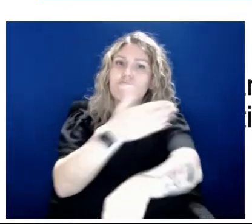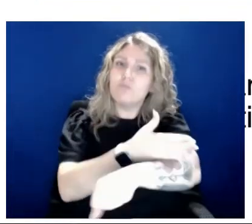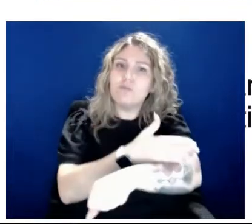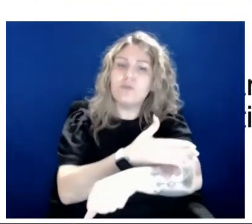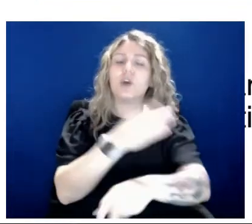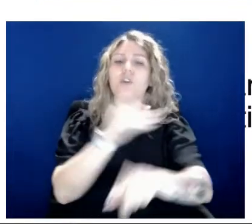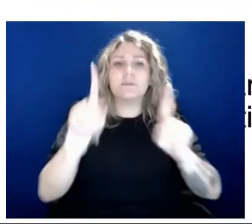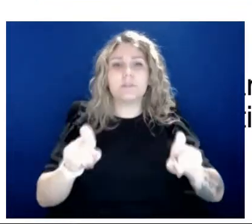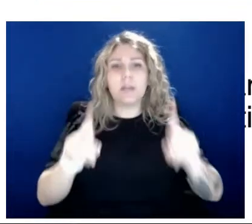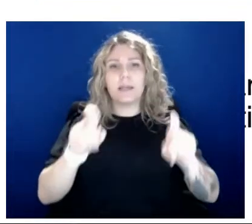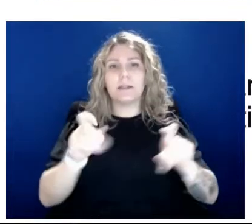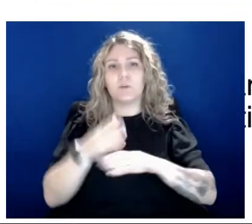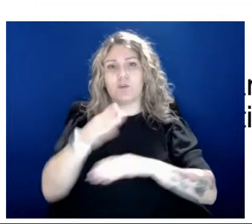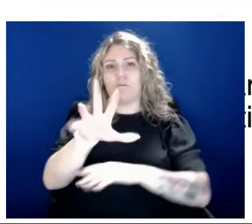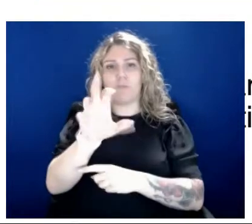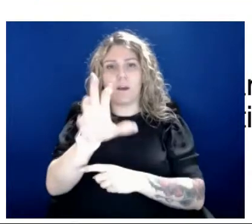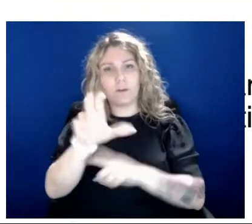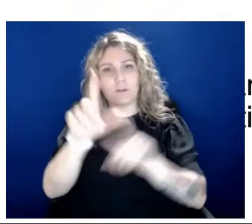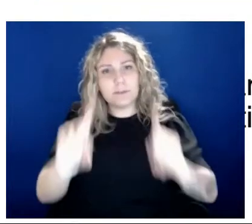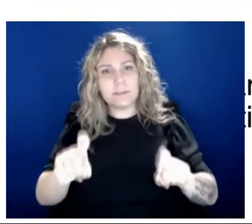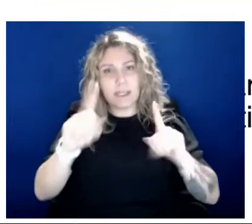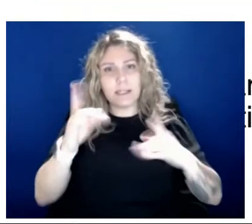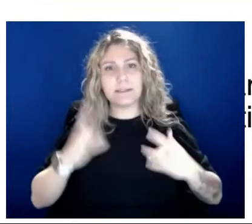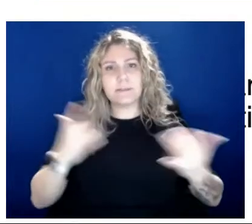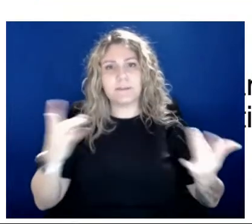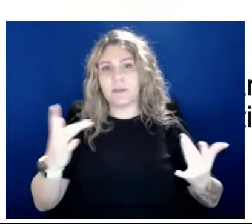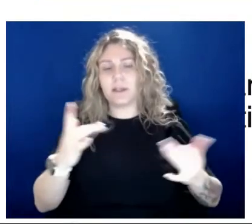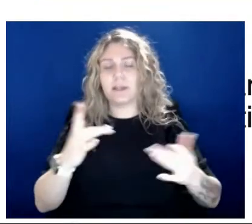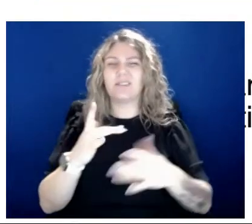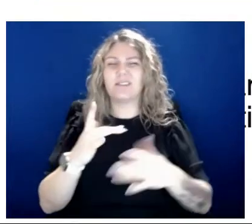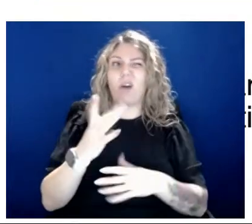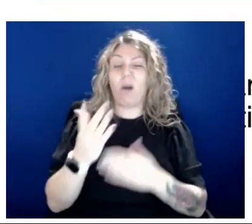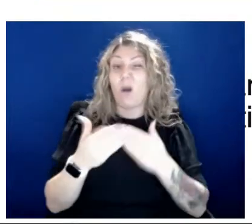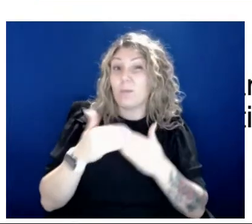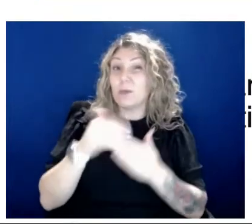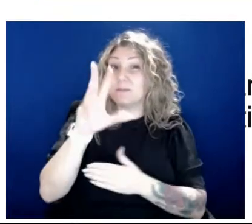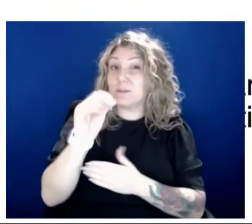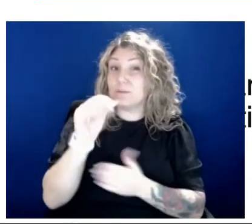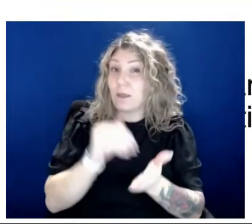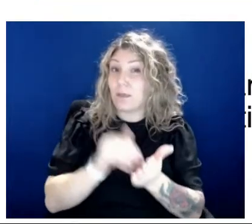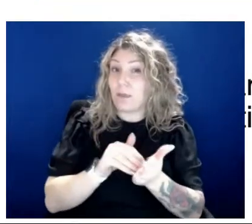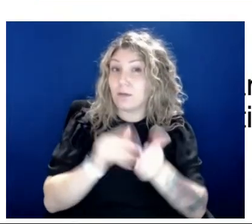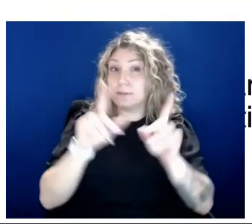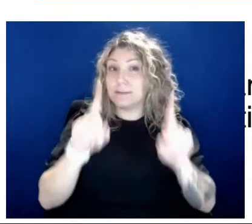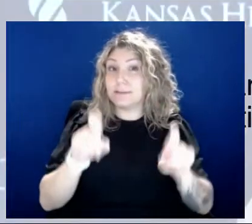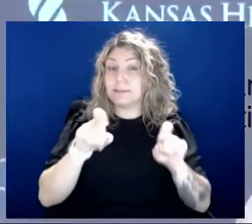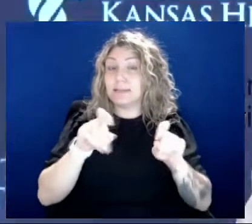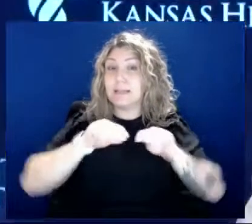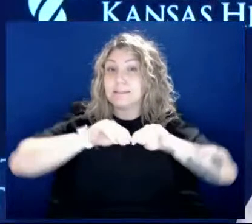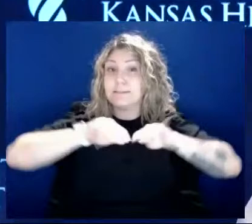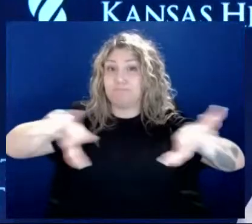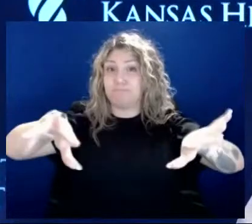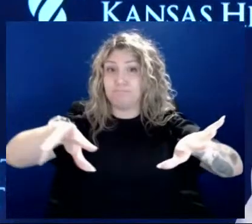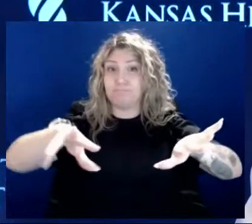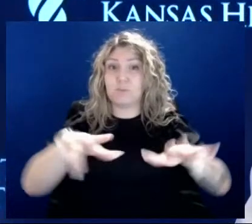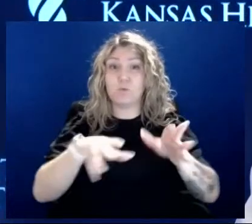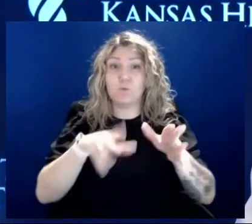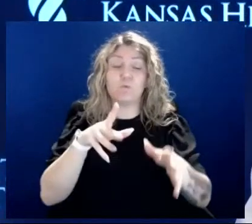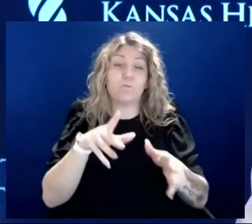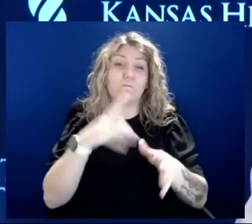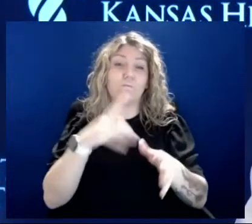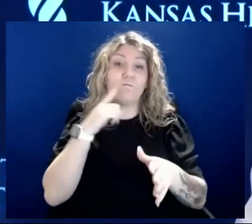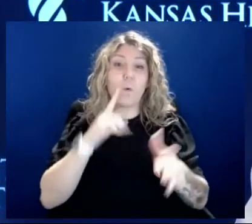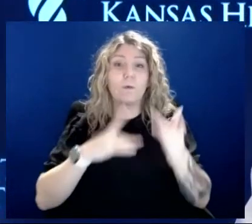500 testing events, almost 50,000 tests actually delivered to underserved communities. And then also work with